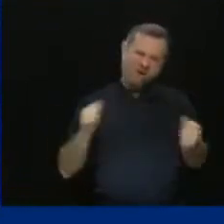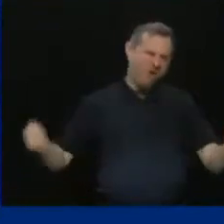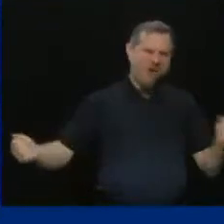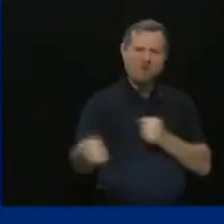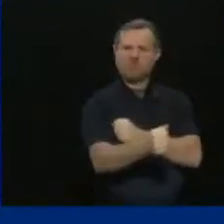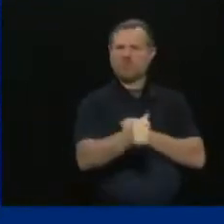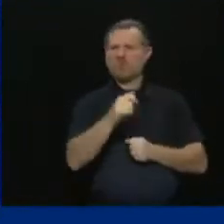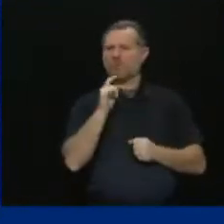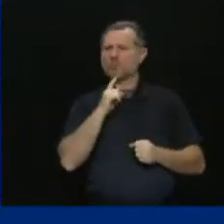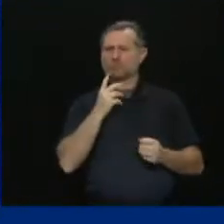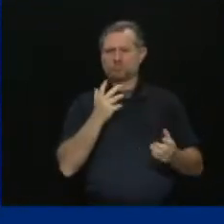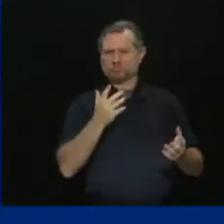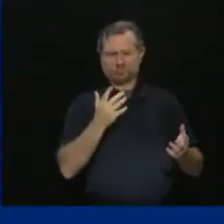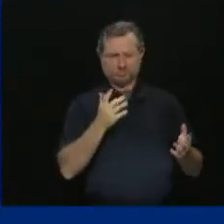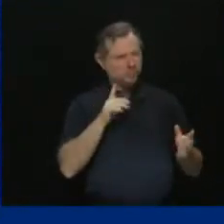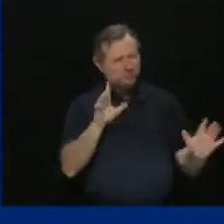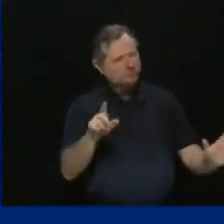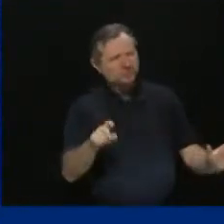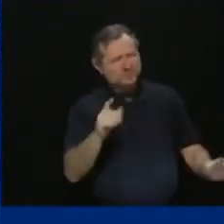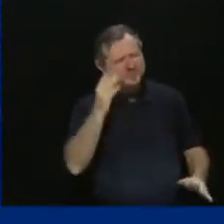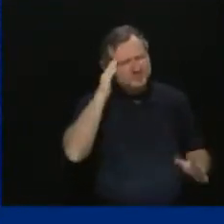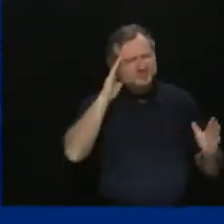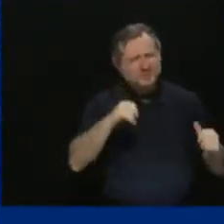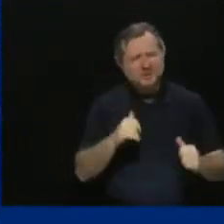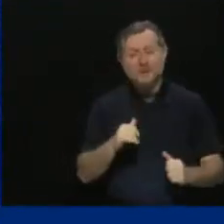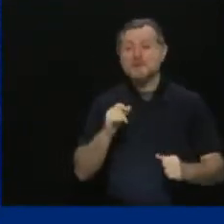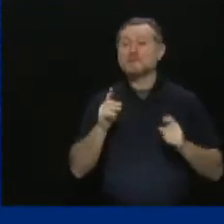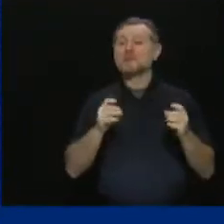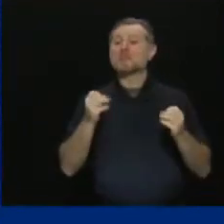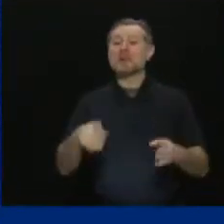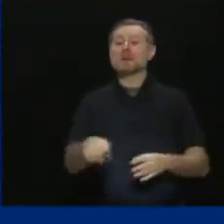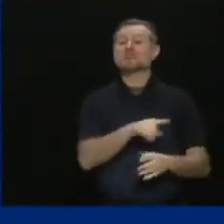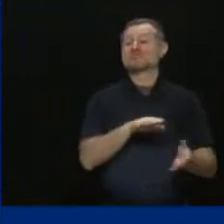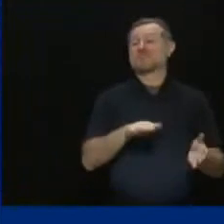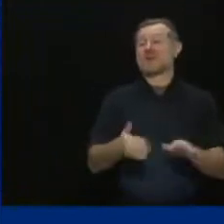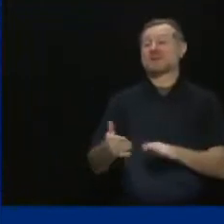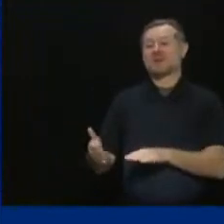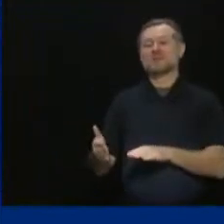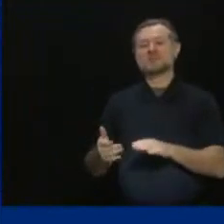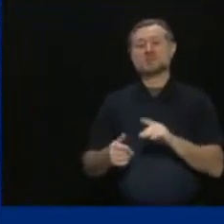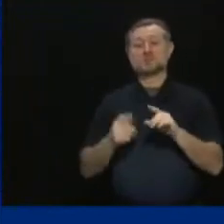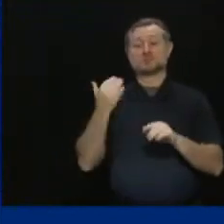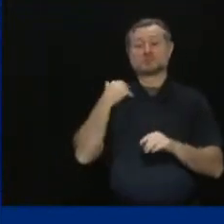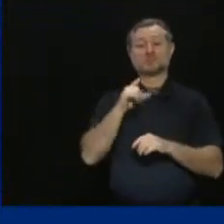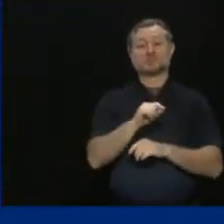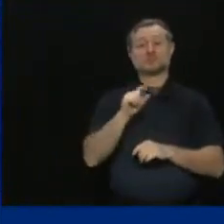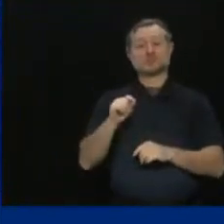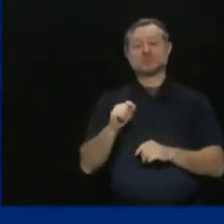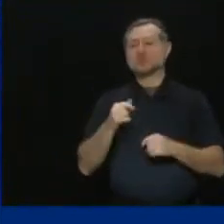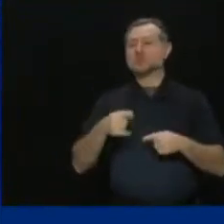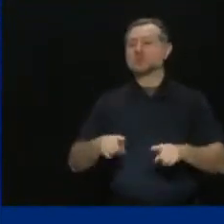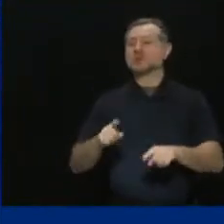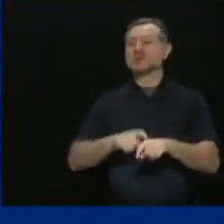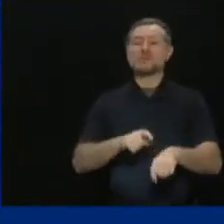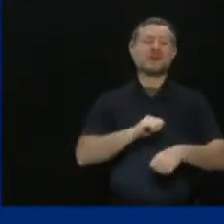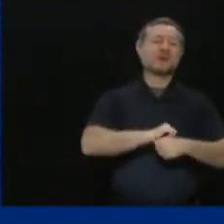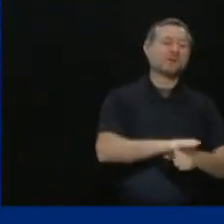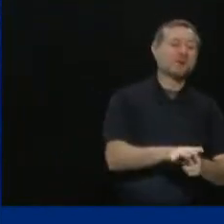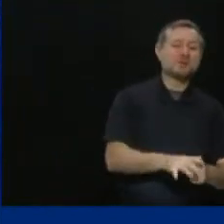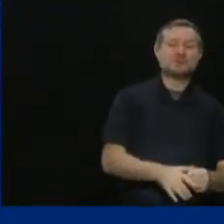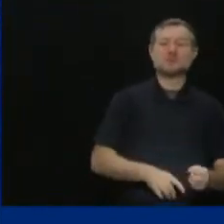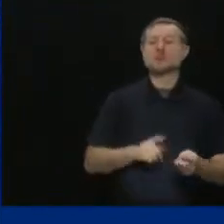We have lost so many people to overdose in 2020 as the COVID-19 pandemic ravaged us, a more